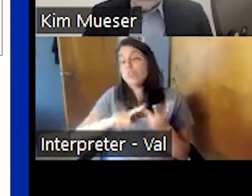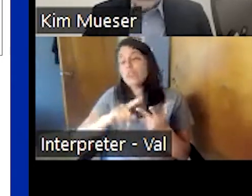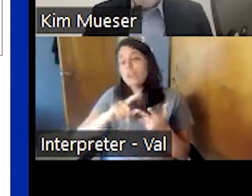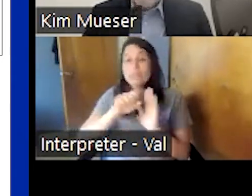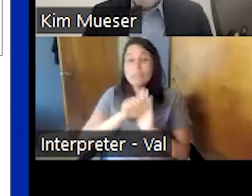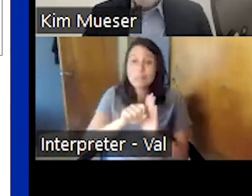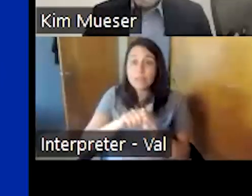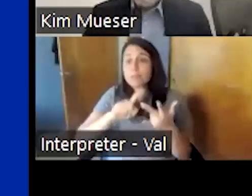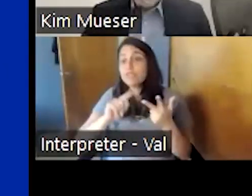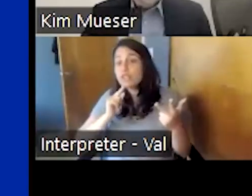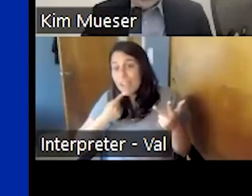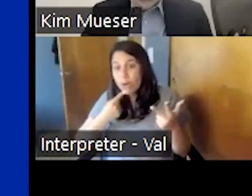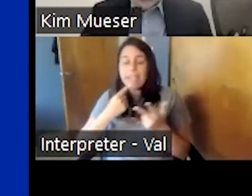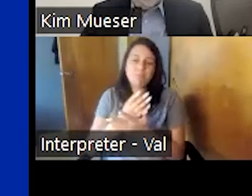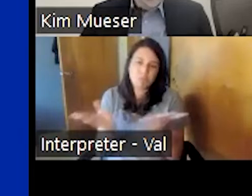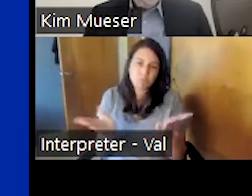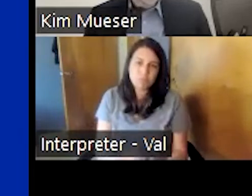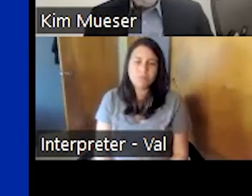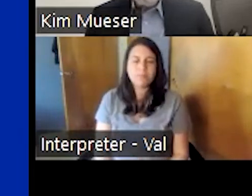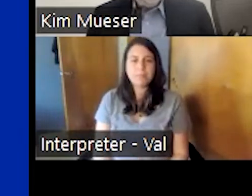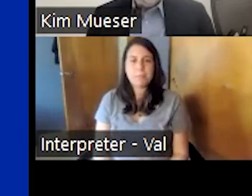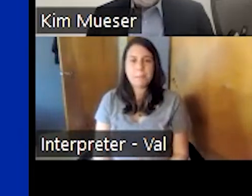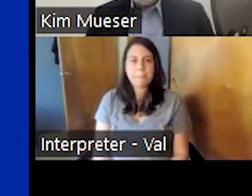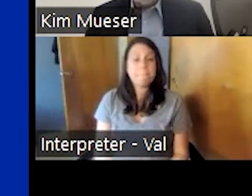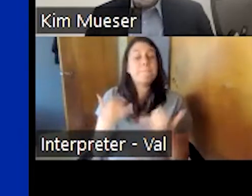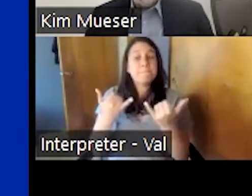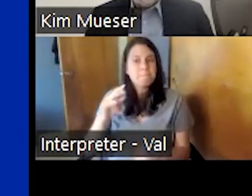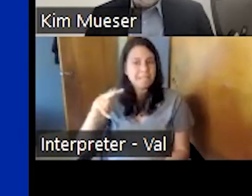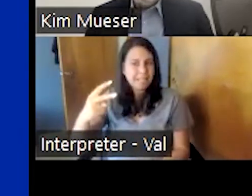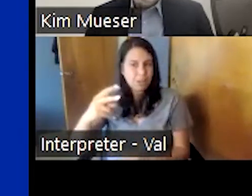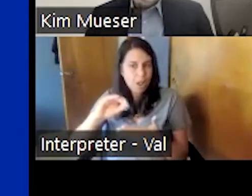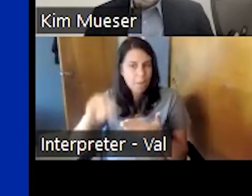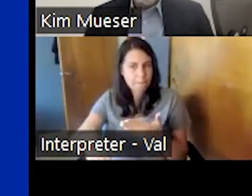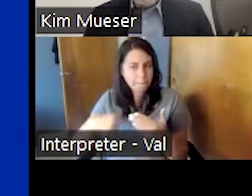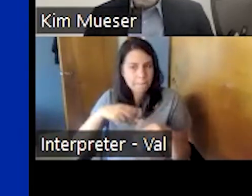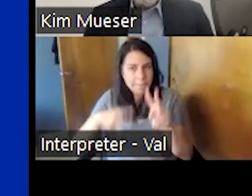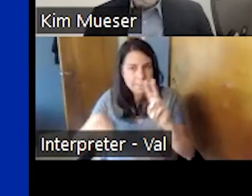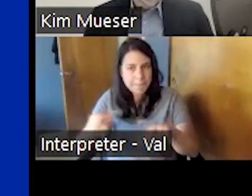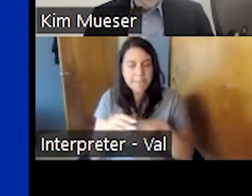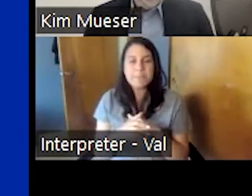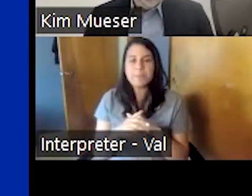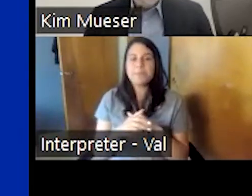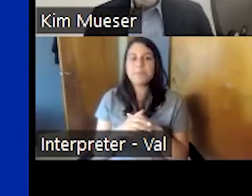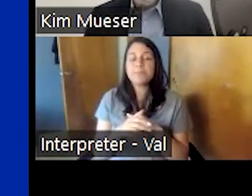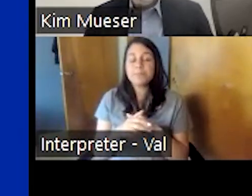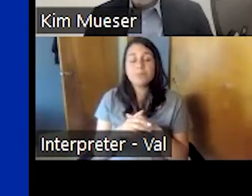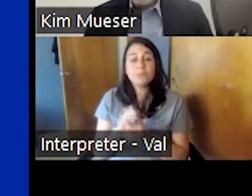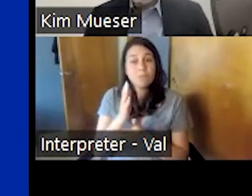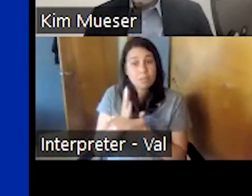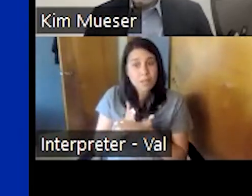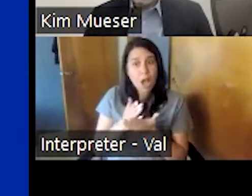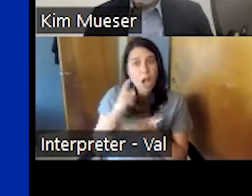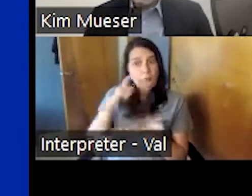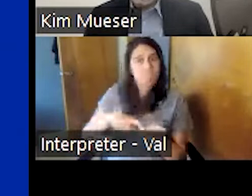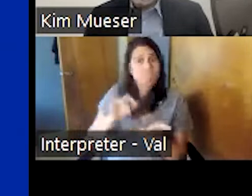severity, and so on. In terms of secondary outcomes, there was some evidence showing that